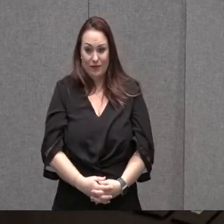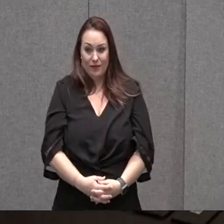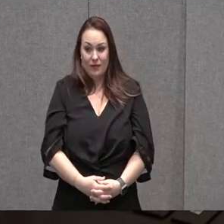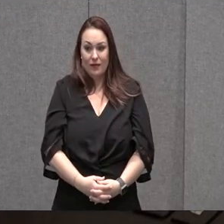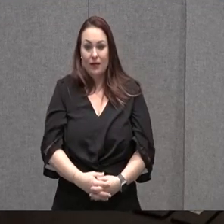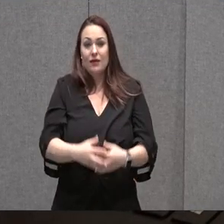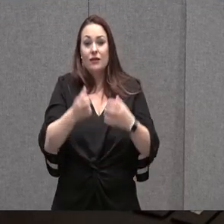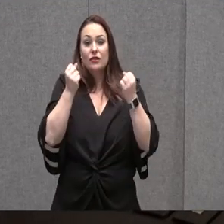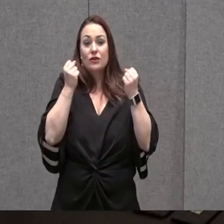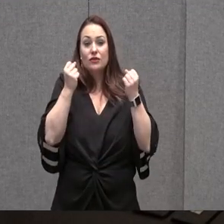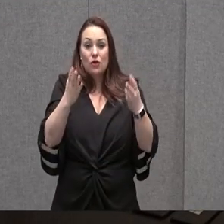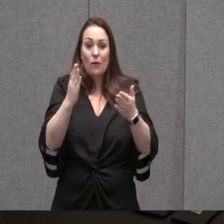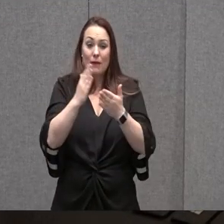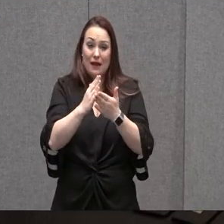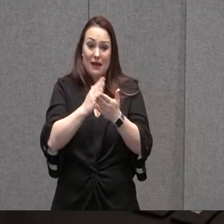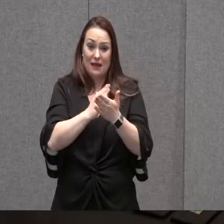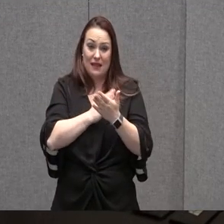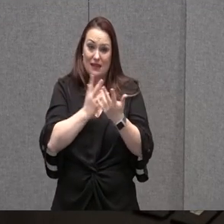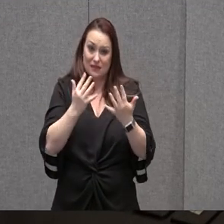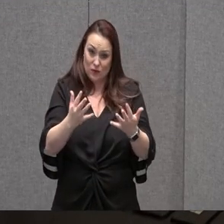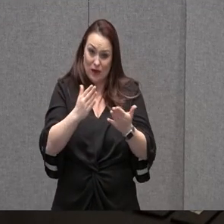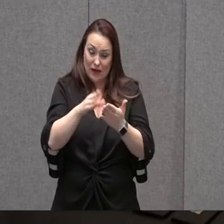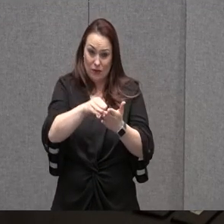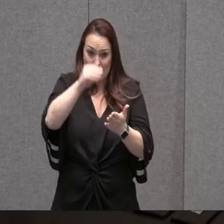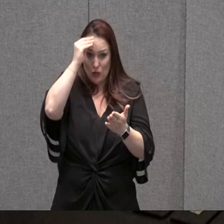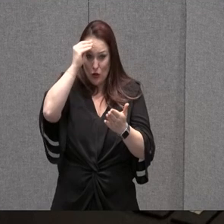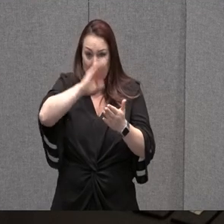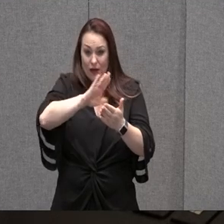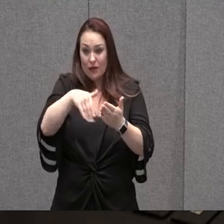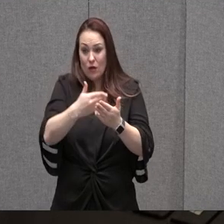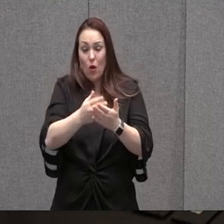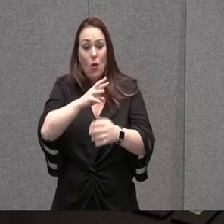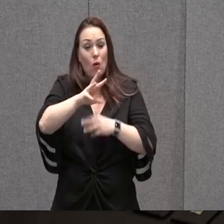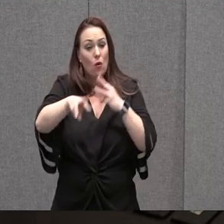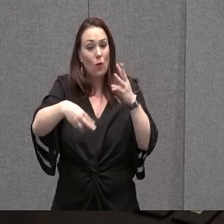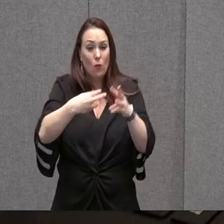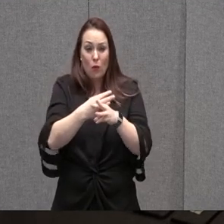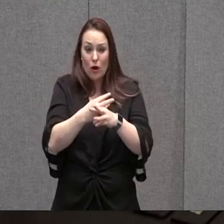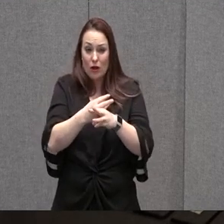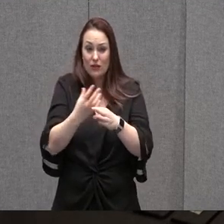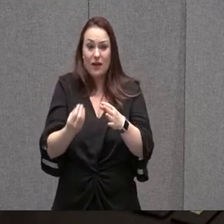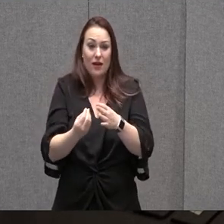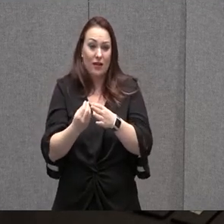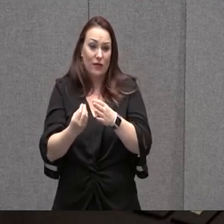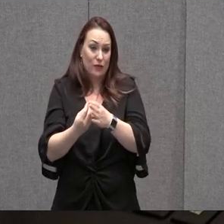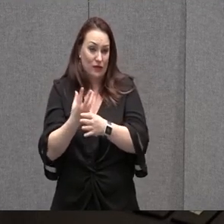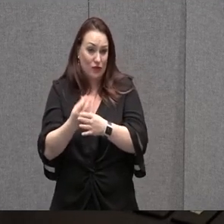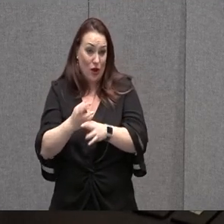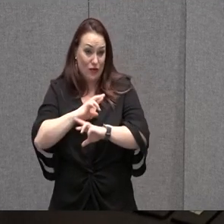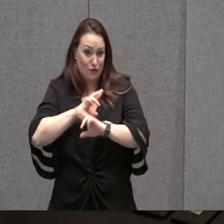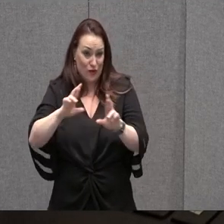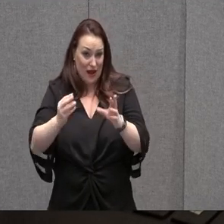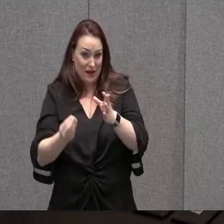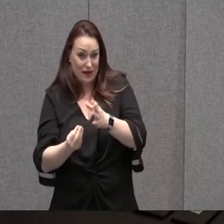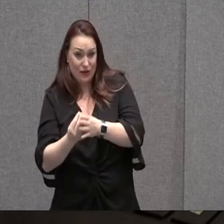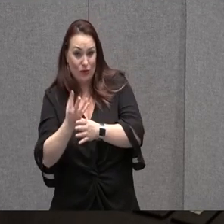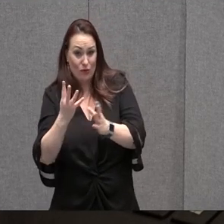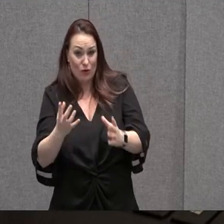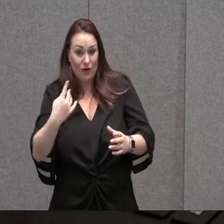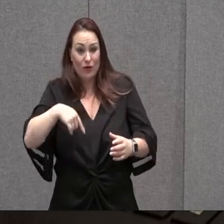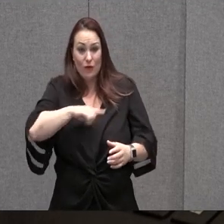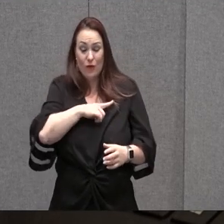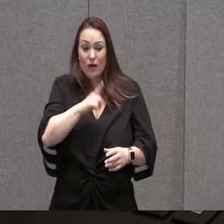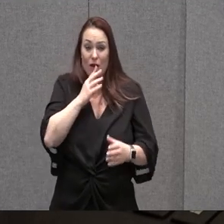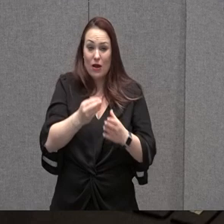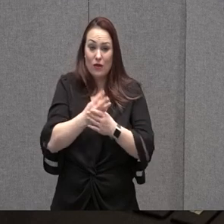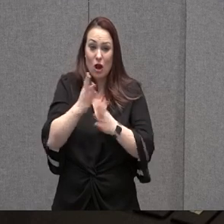There are so many lessons waiting to be learned and a whole world of gardening ready to bloom. We are the gardeners, and you can